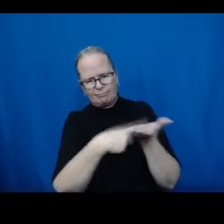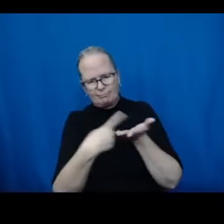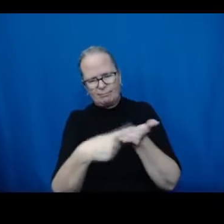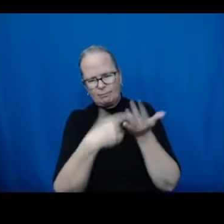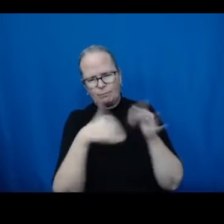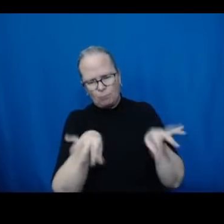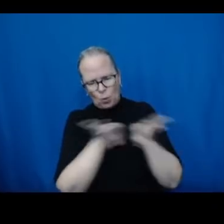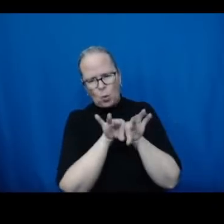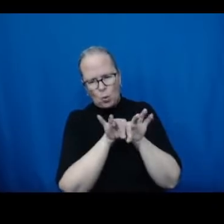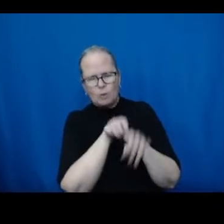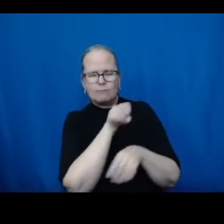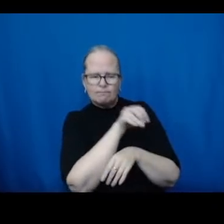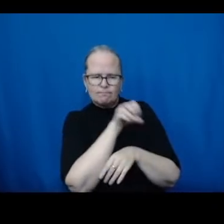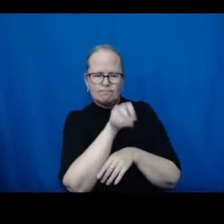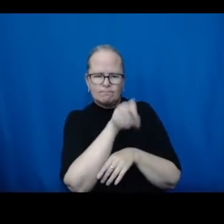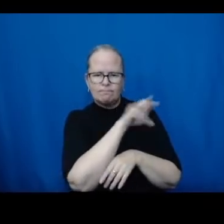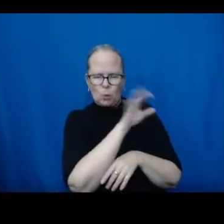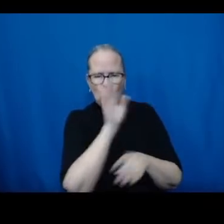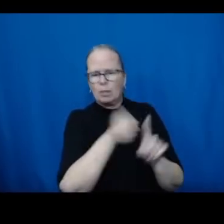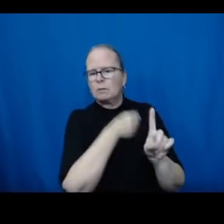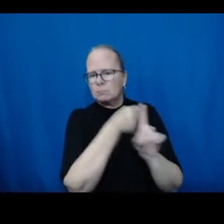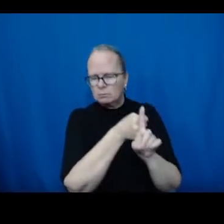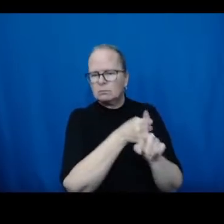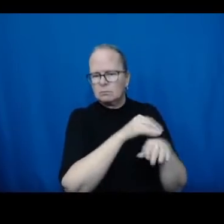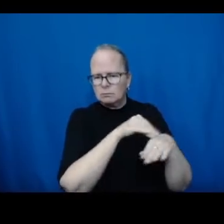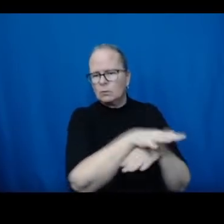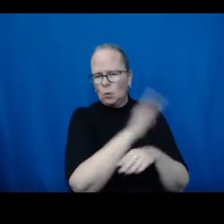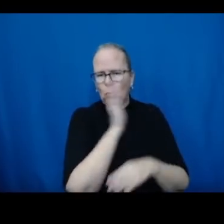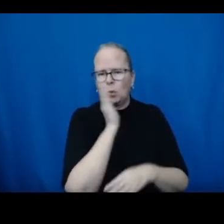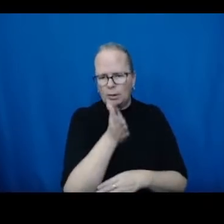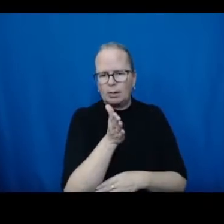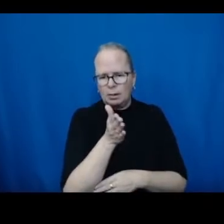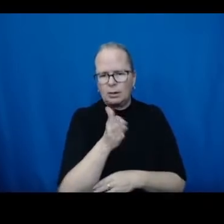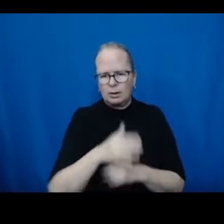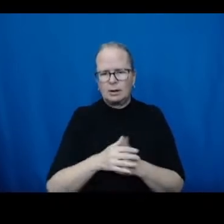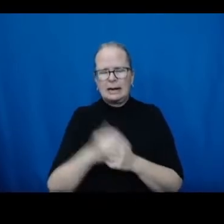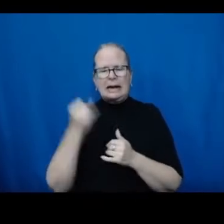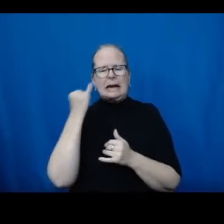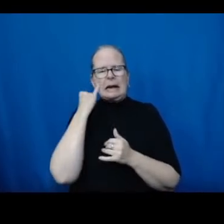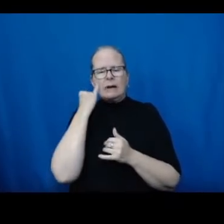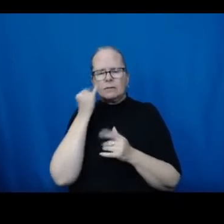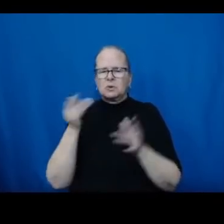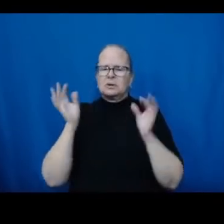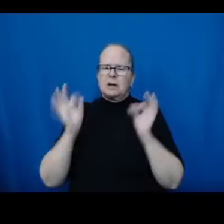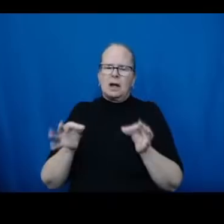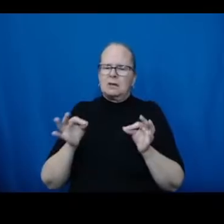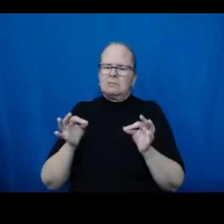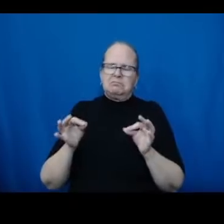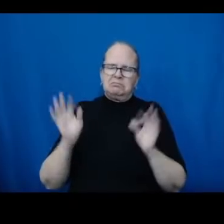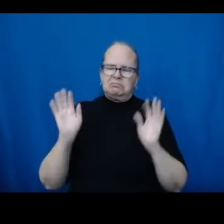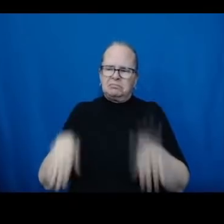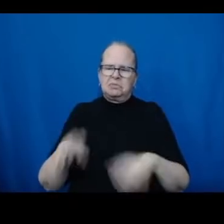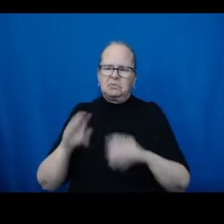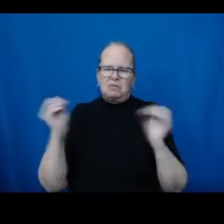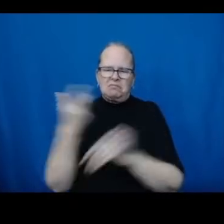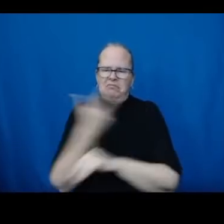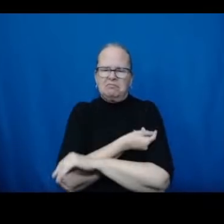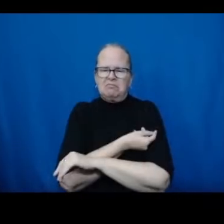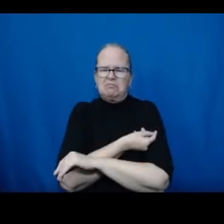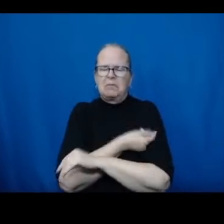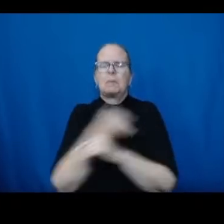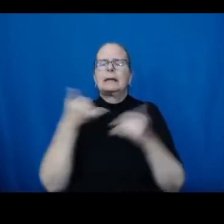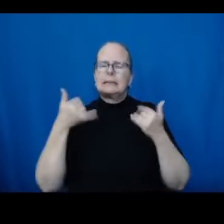a parade on their way to the vaccination clinic. You're still making a difference, even when it feels like you are talking to